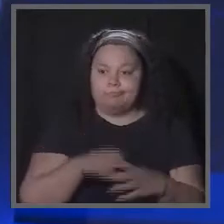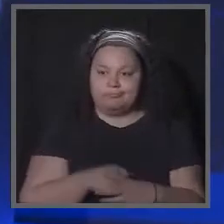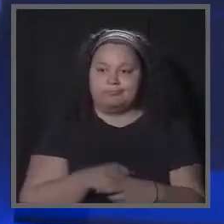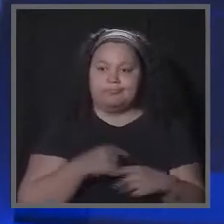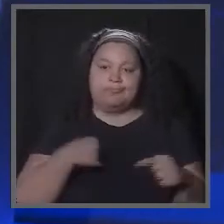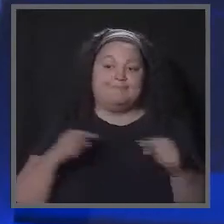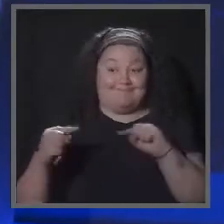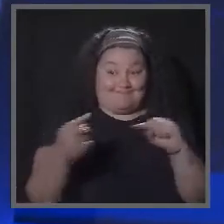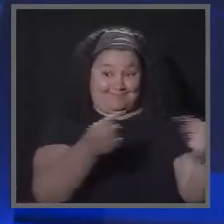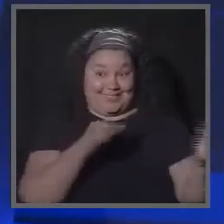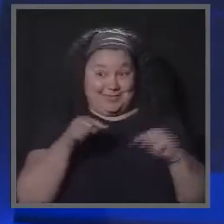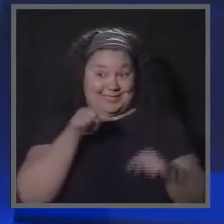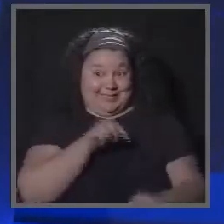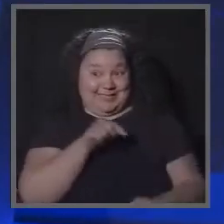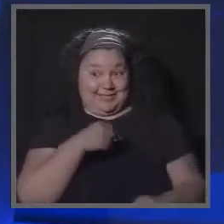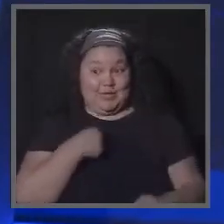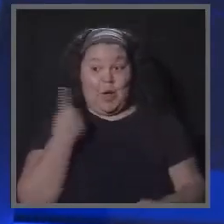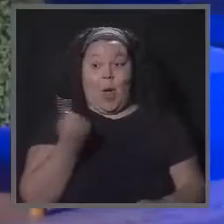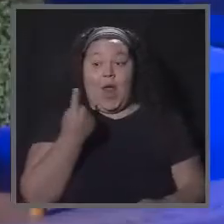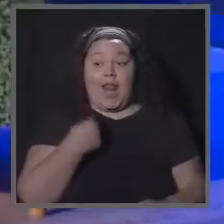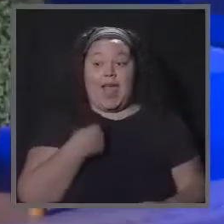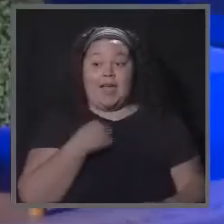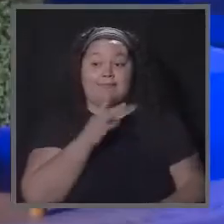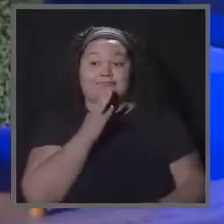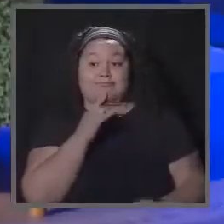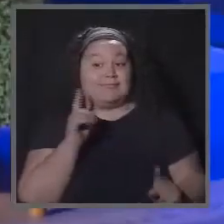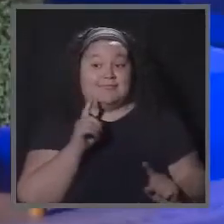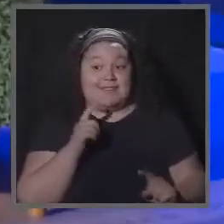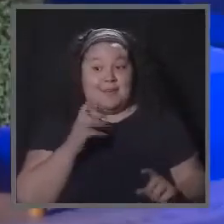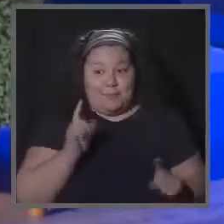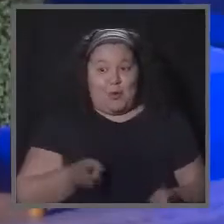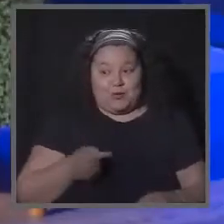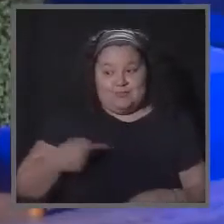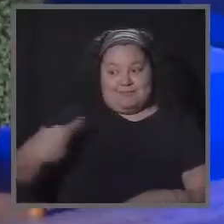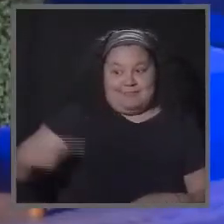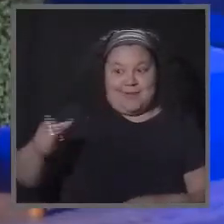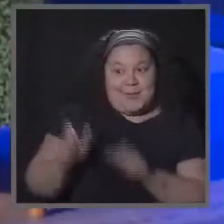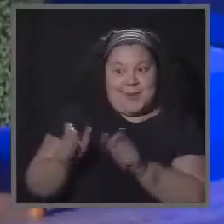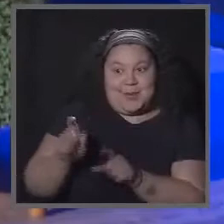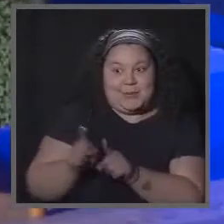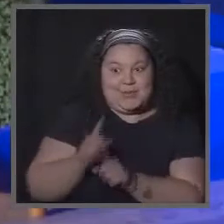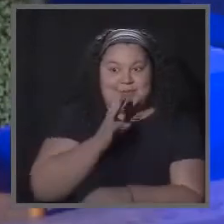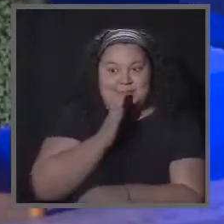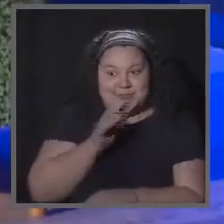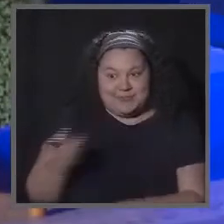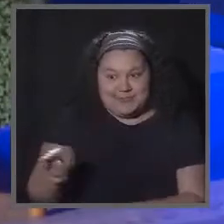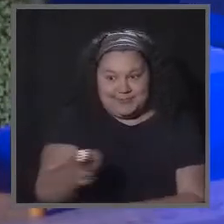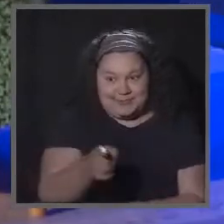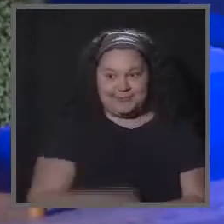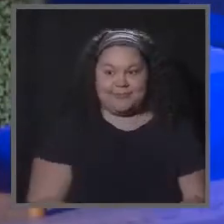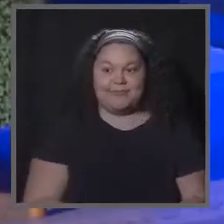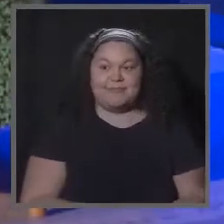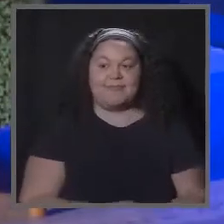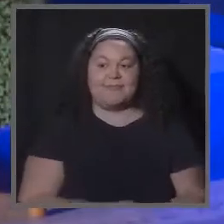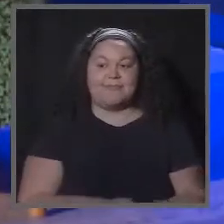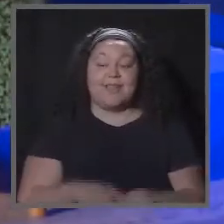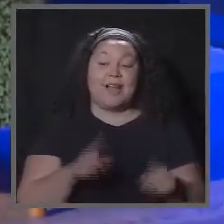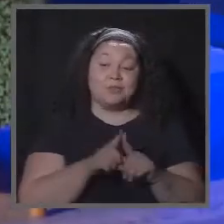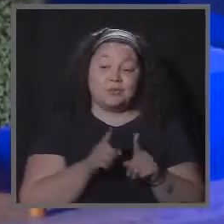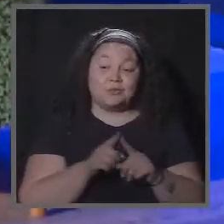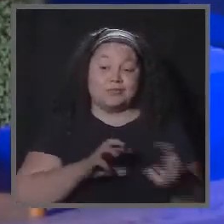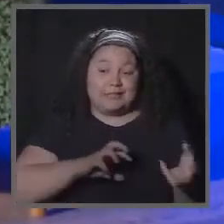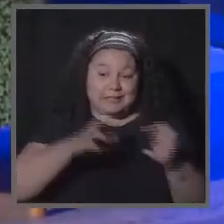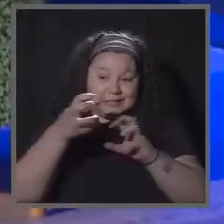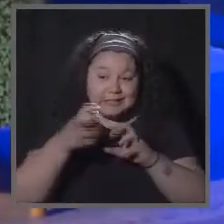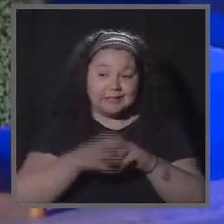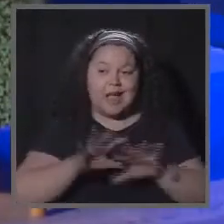a dialogue talking about the supposed crisis of participation, the frailness